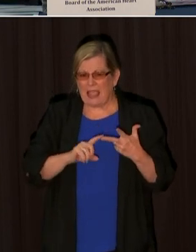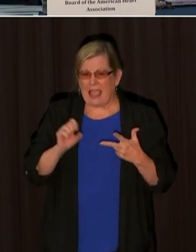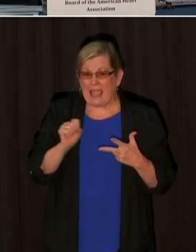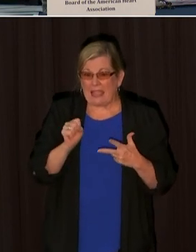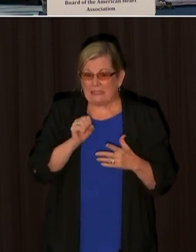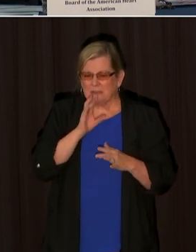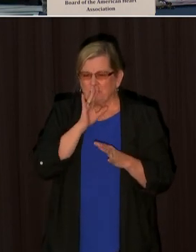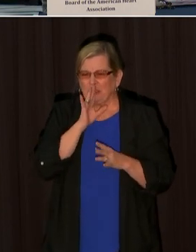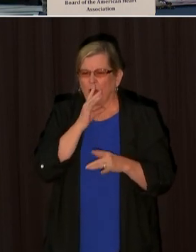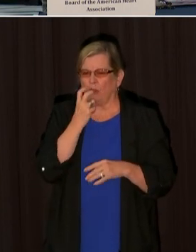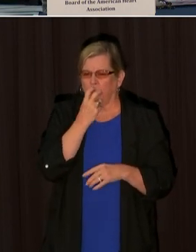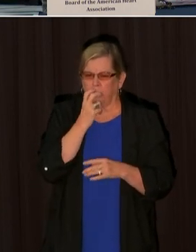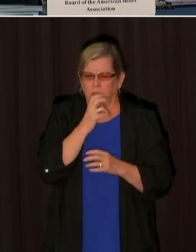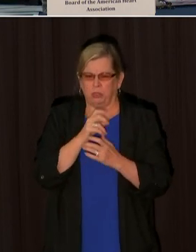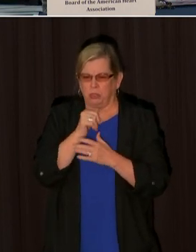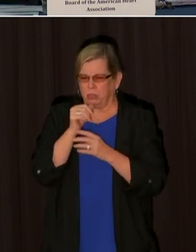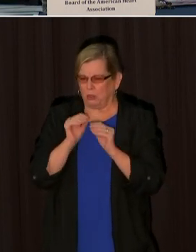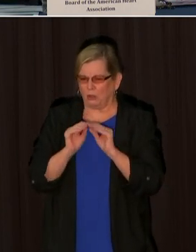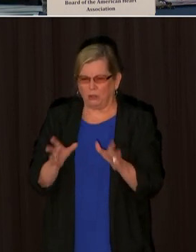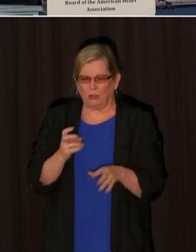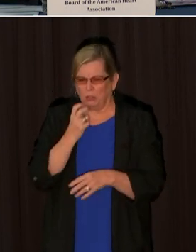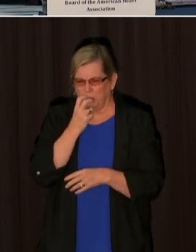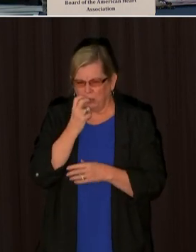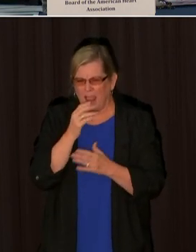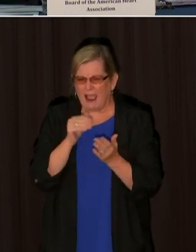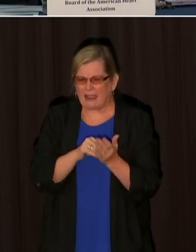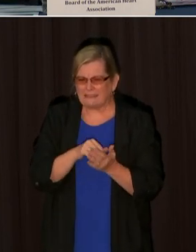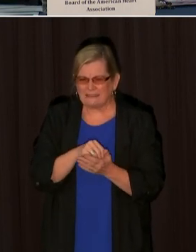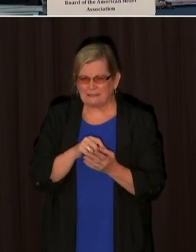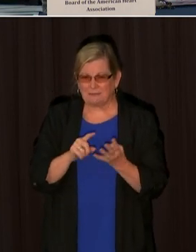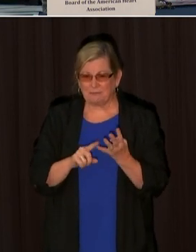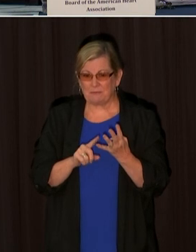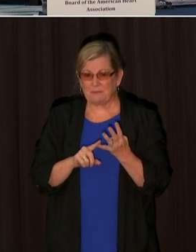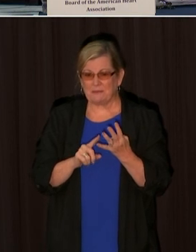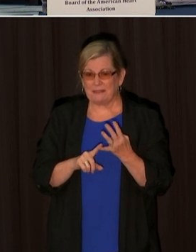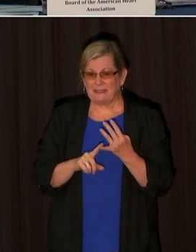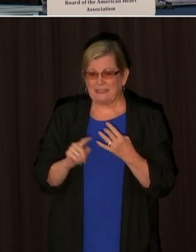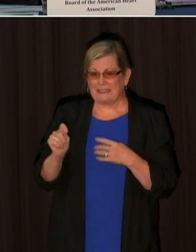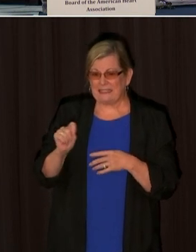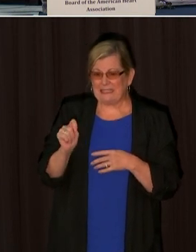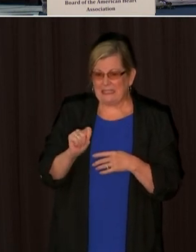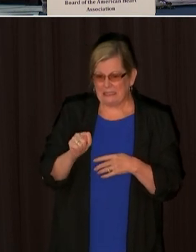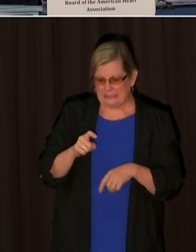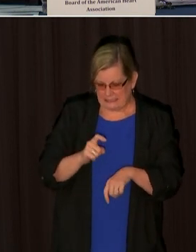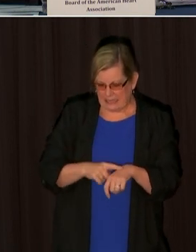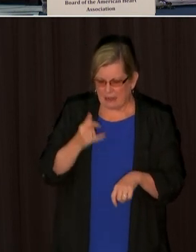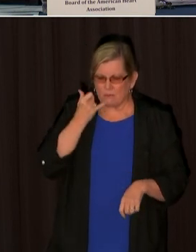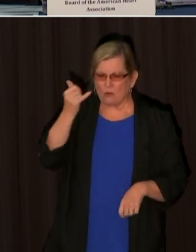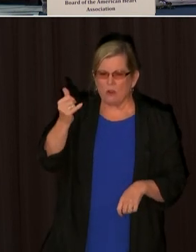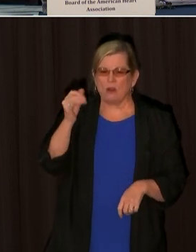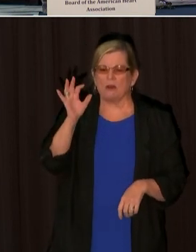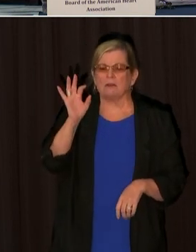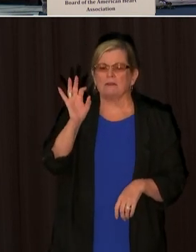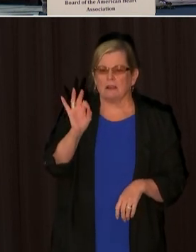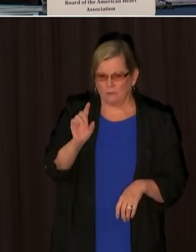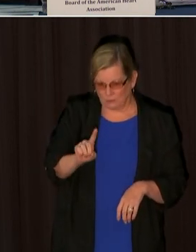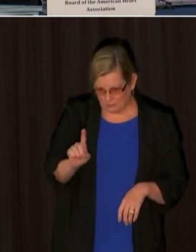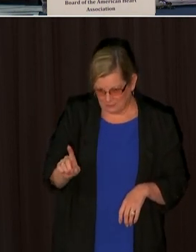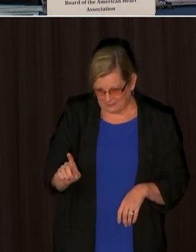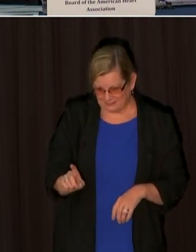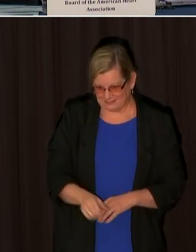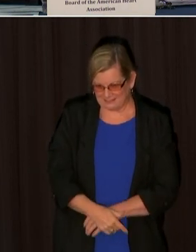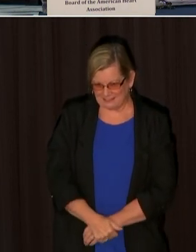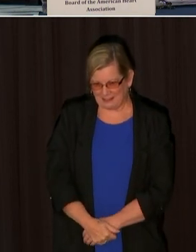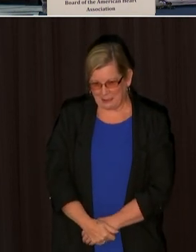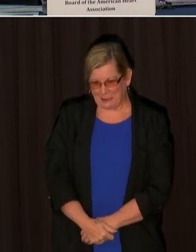that actually delay getting care because they're scared to go to the hospital or want to try to sleep it off. Time is of an essence when you're